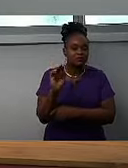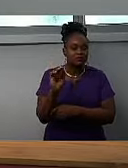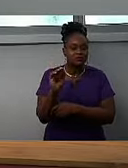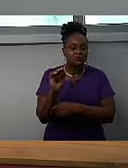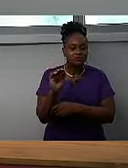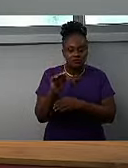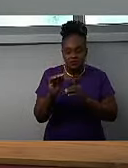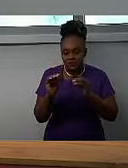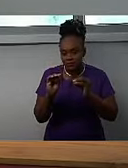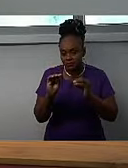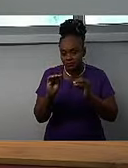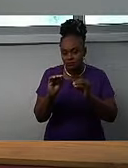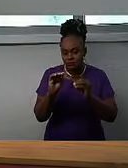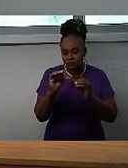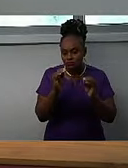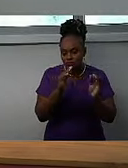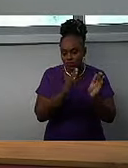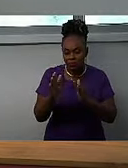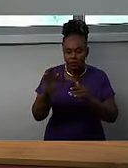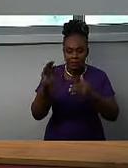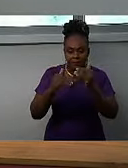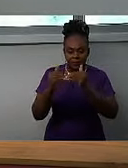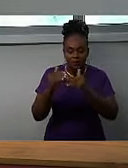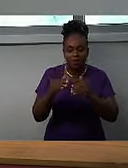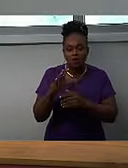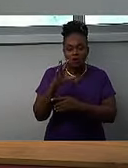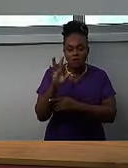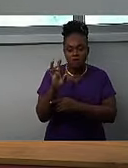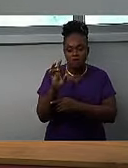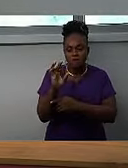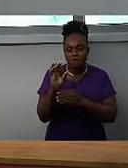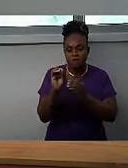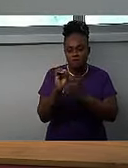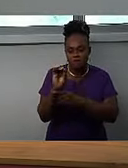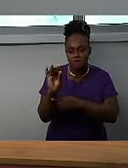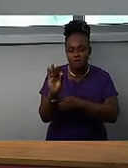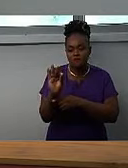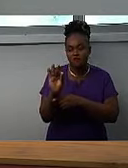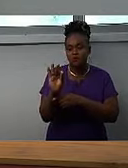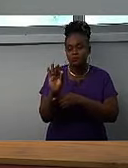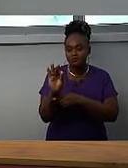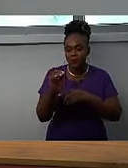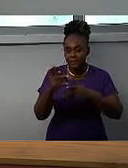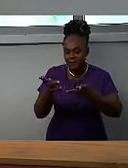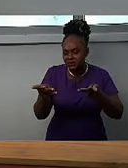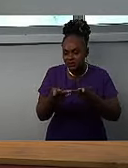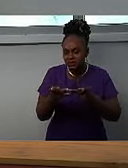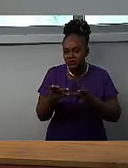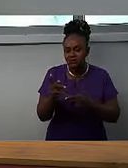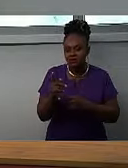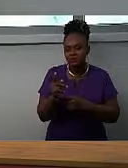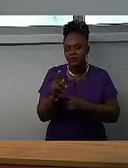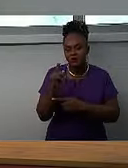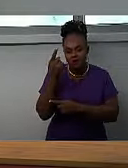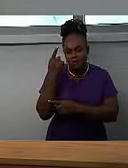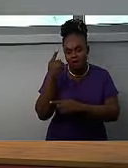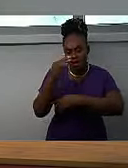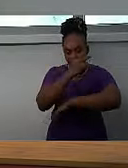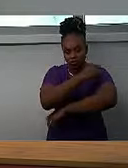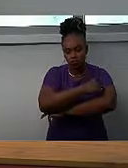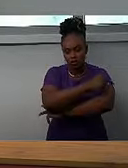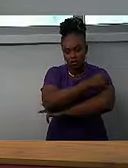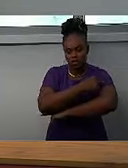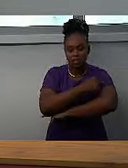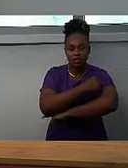General Hospital to international standards. 7th, the completion of a new modern pharmacy department